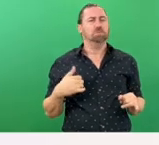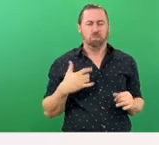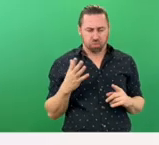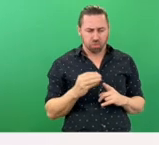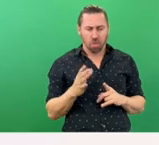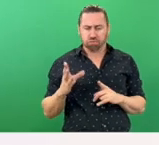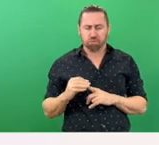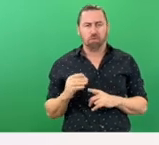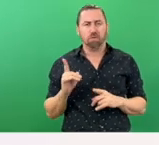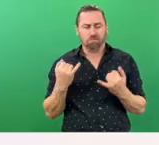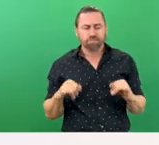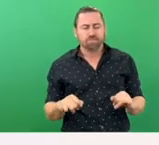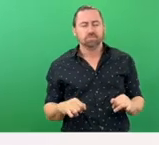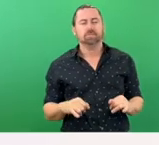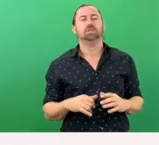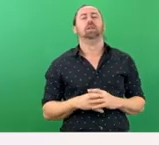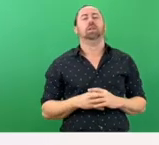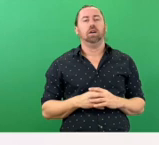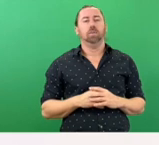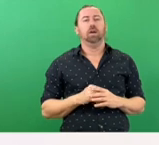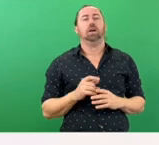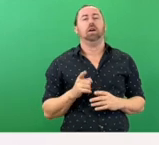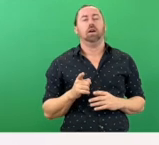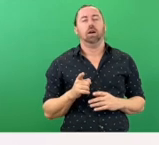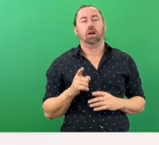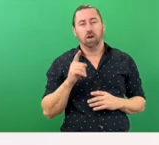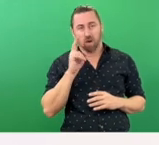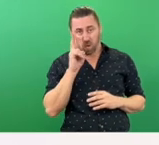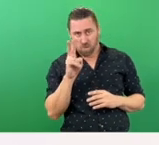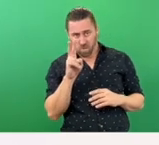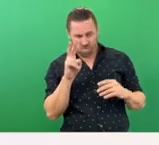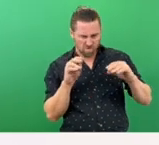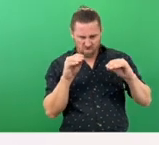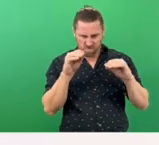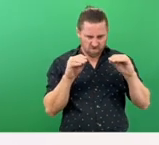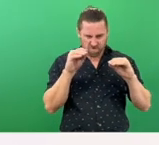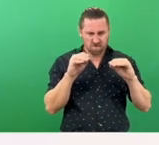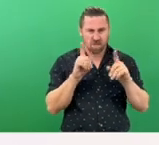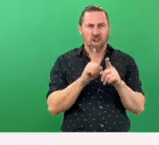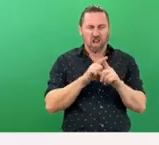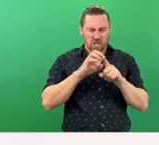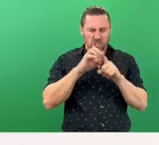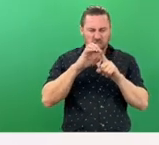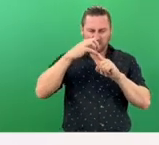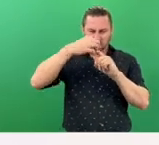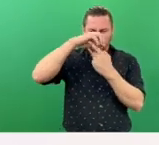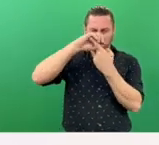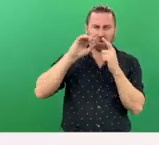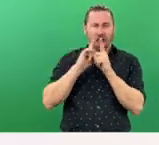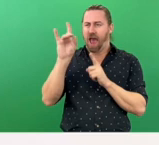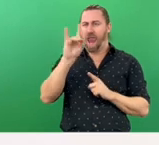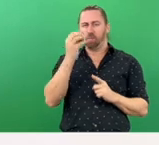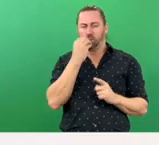through a few pencils there. I made a joke in the little tutorial I put together that if it looks like, you know, raccoons have been chewing on your pencil, that's all